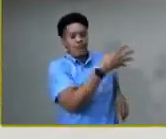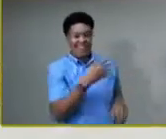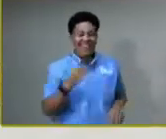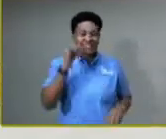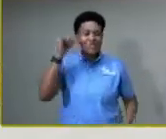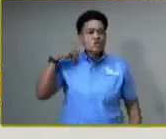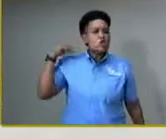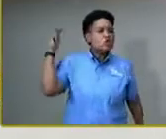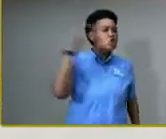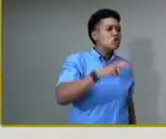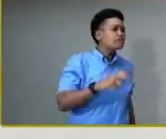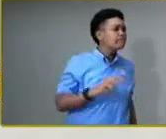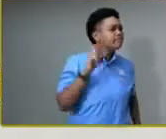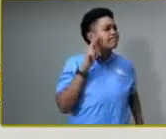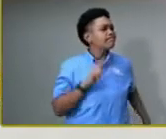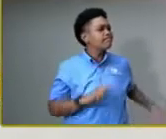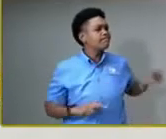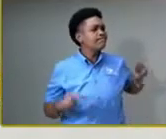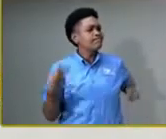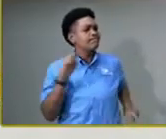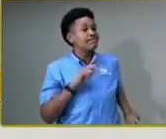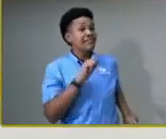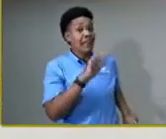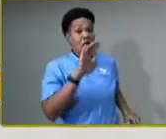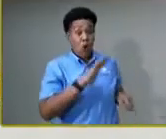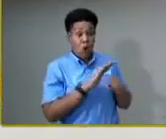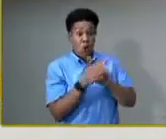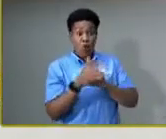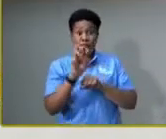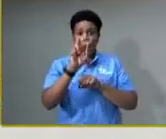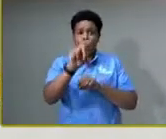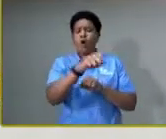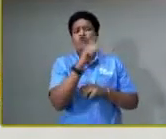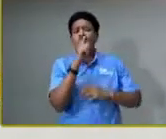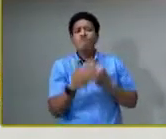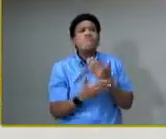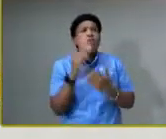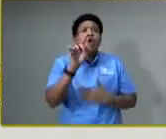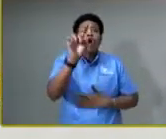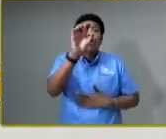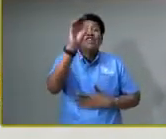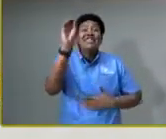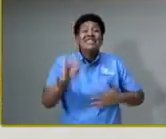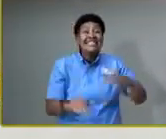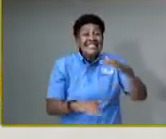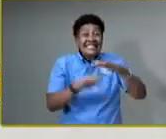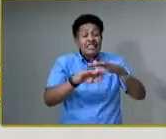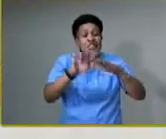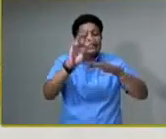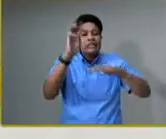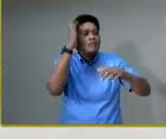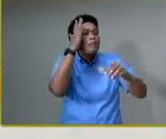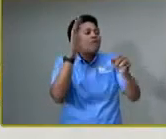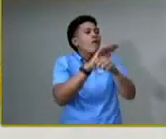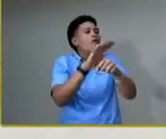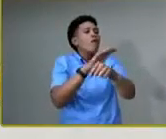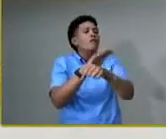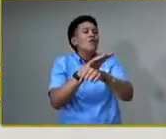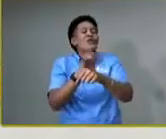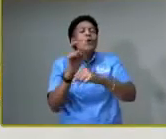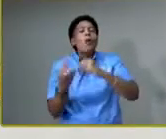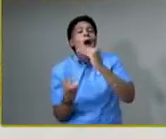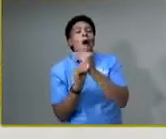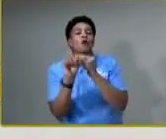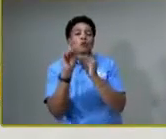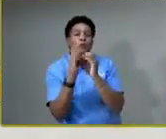yesterday. Their COVID ward was 100% taken up, 36 beds. They are now adding additional